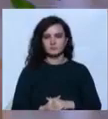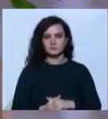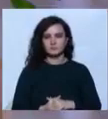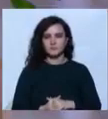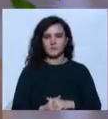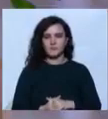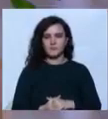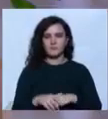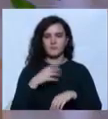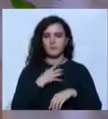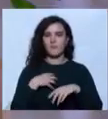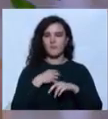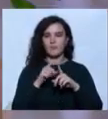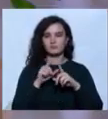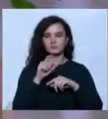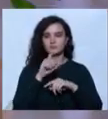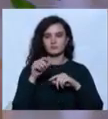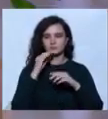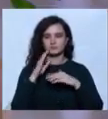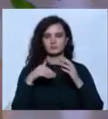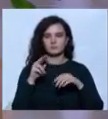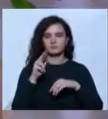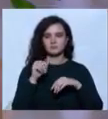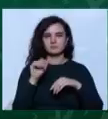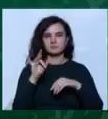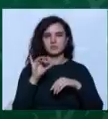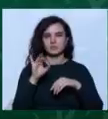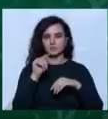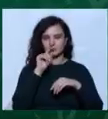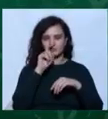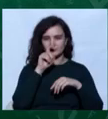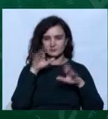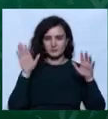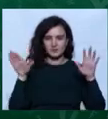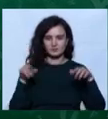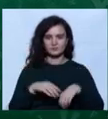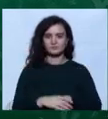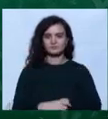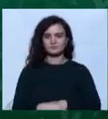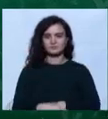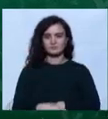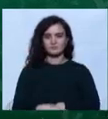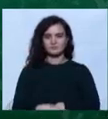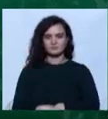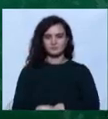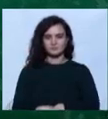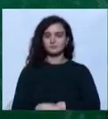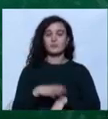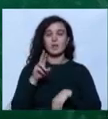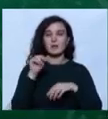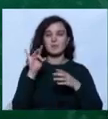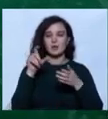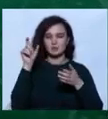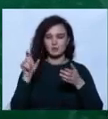And a very important word next, pirate, to this book, of course. A pirate is a person who attacks and